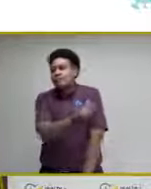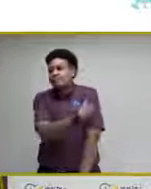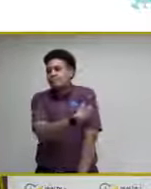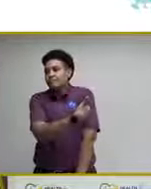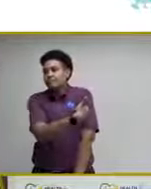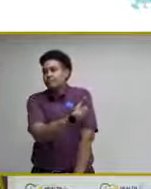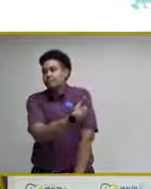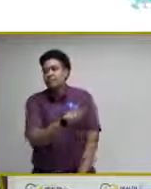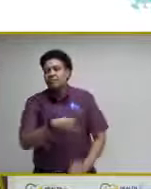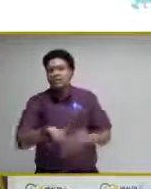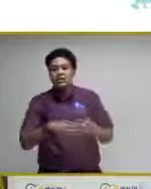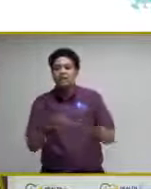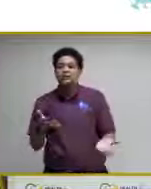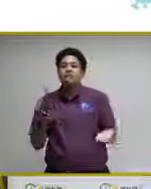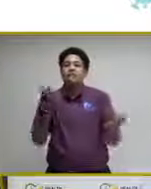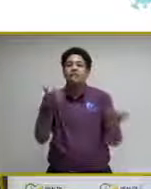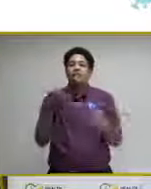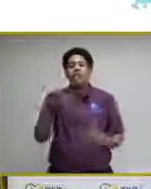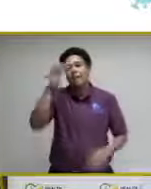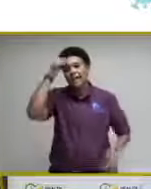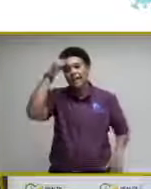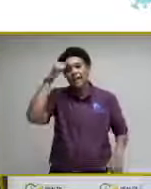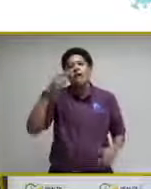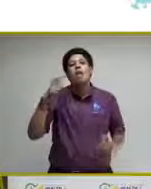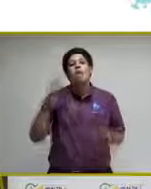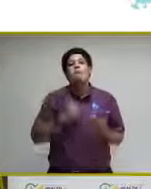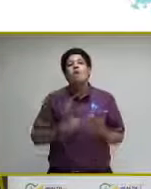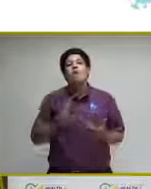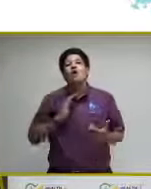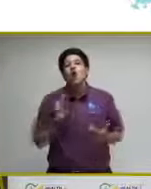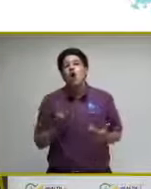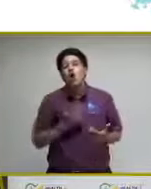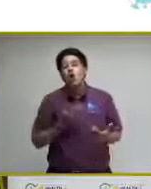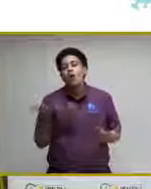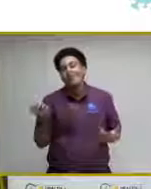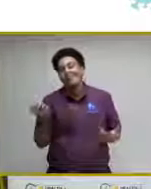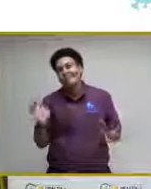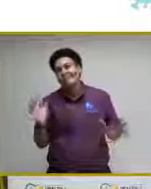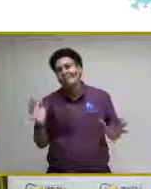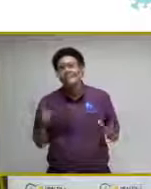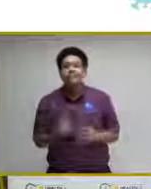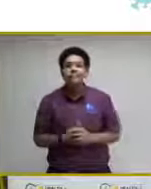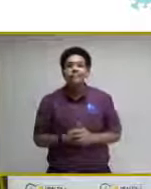on the donation from India and based on our